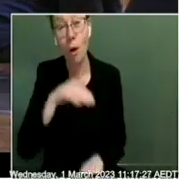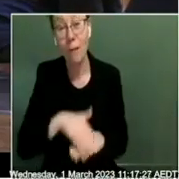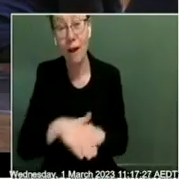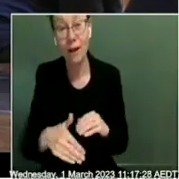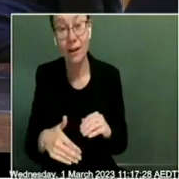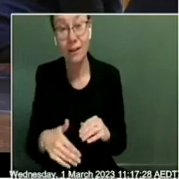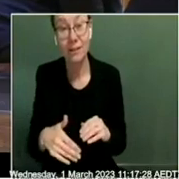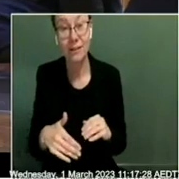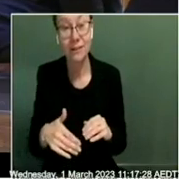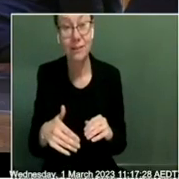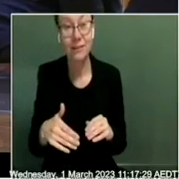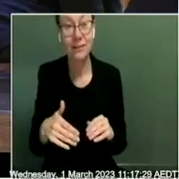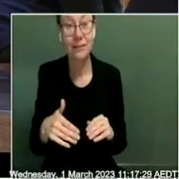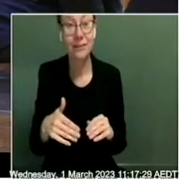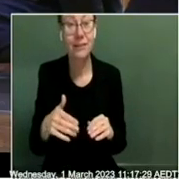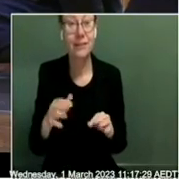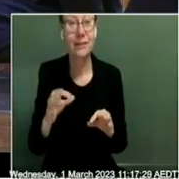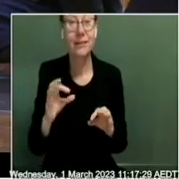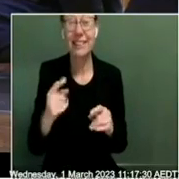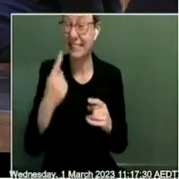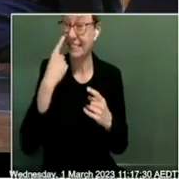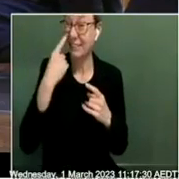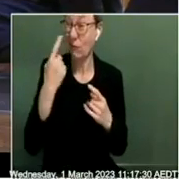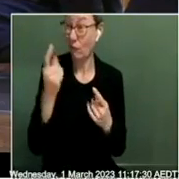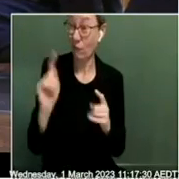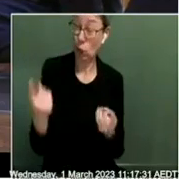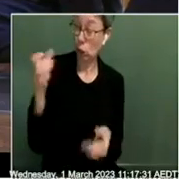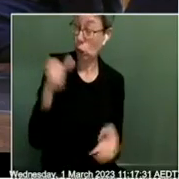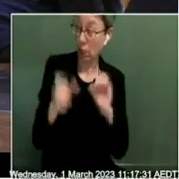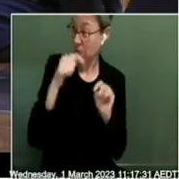not... But here's a system who